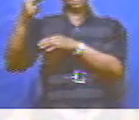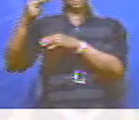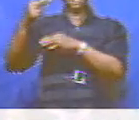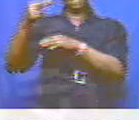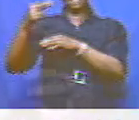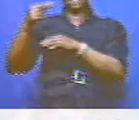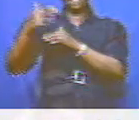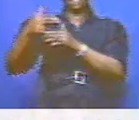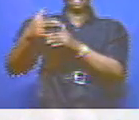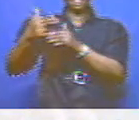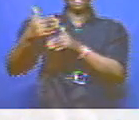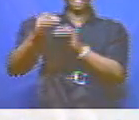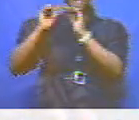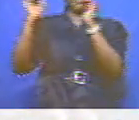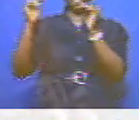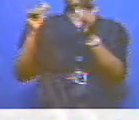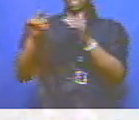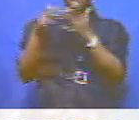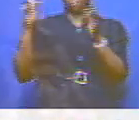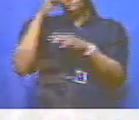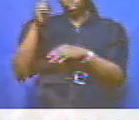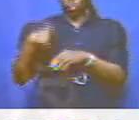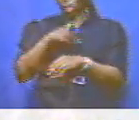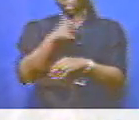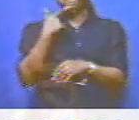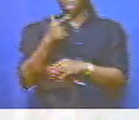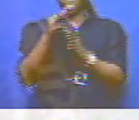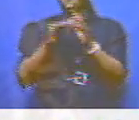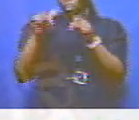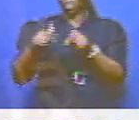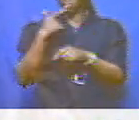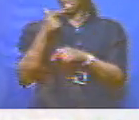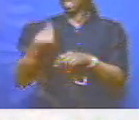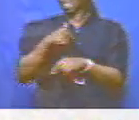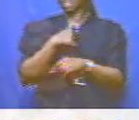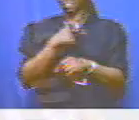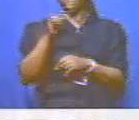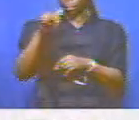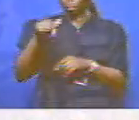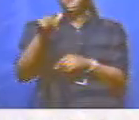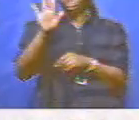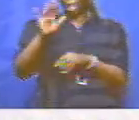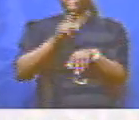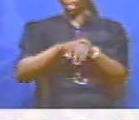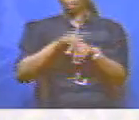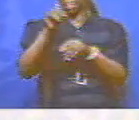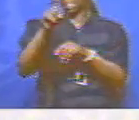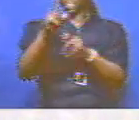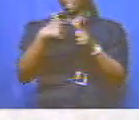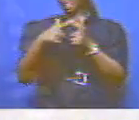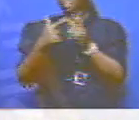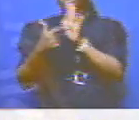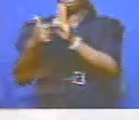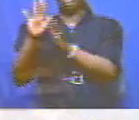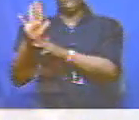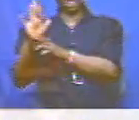rankings. Okay. And those ones are open for us to tell. If today you tell me your time is X, We can just plug into a FINA calculator. It will show us your rankings.